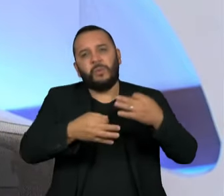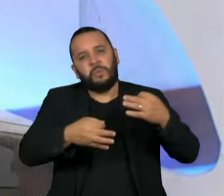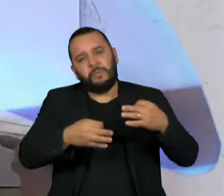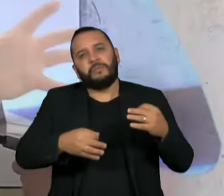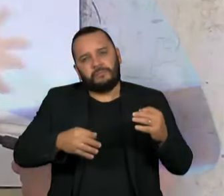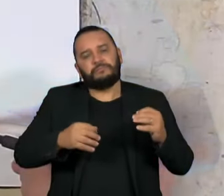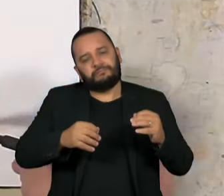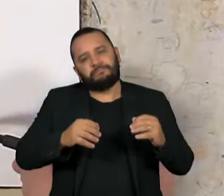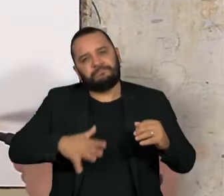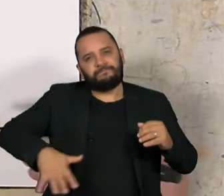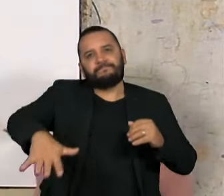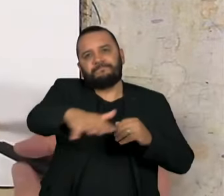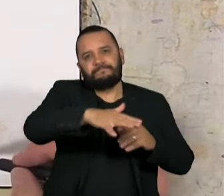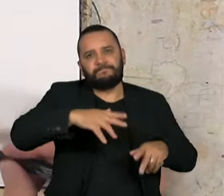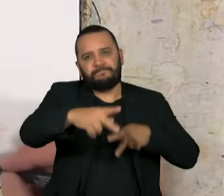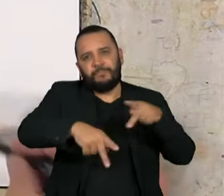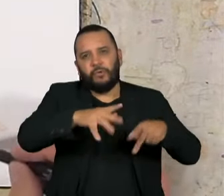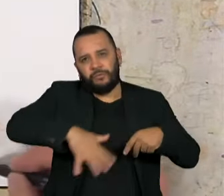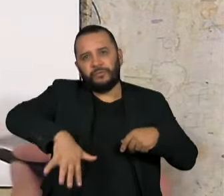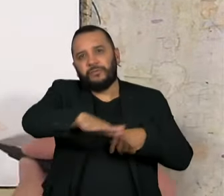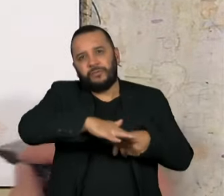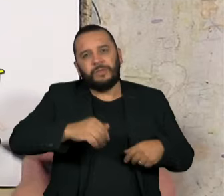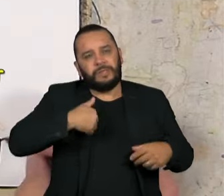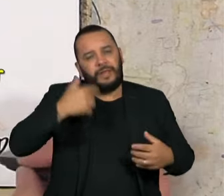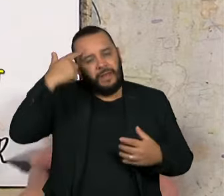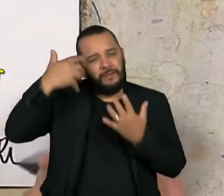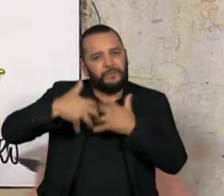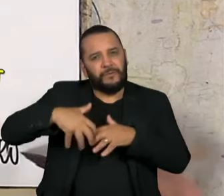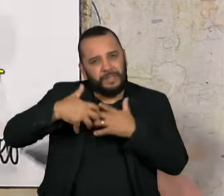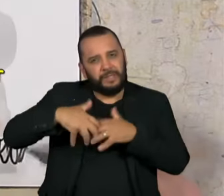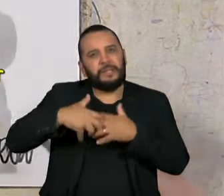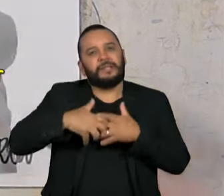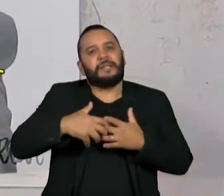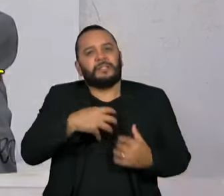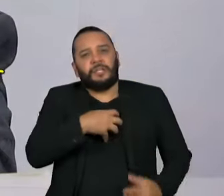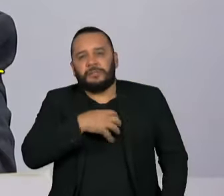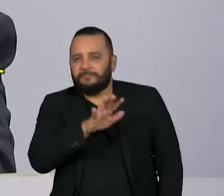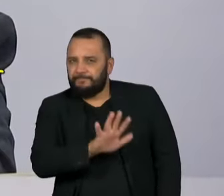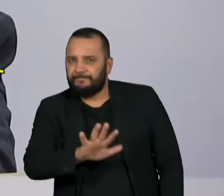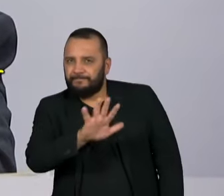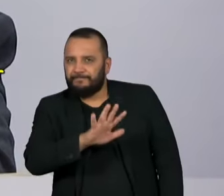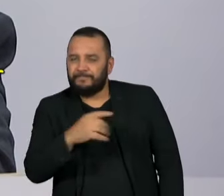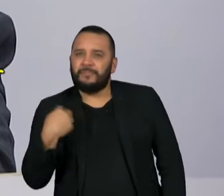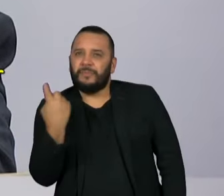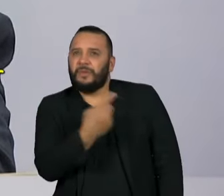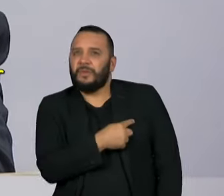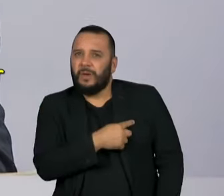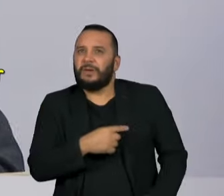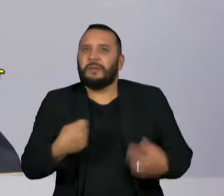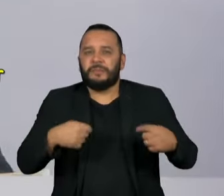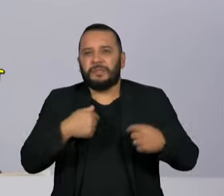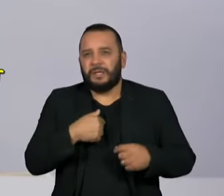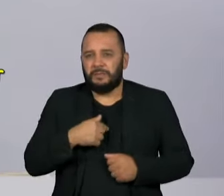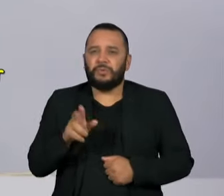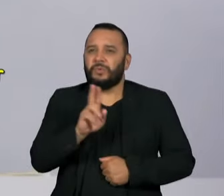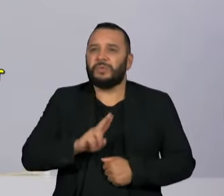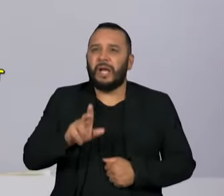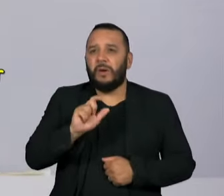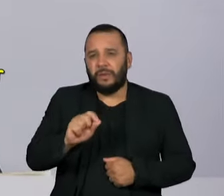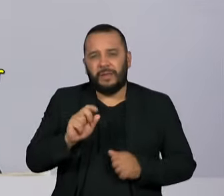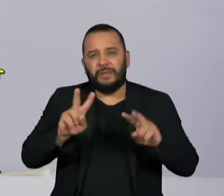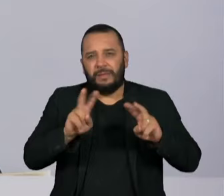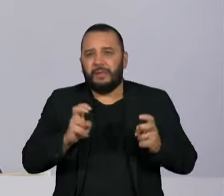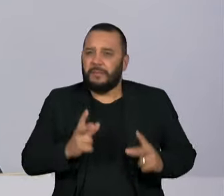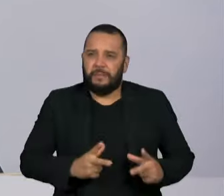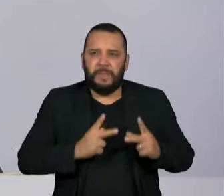the moral complexity of the situation. I think the rhetoric we should use is not the rhetoric of meritocracy, which